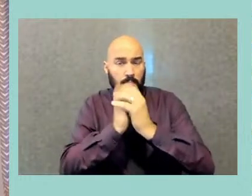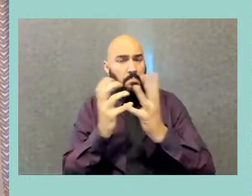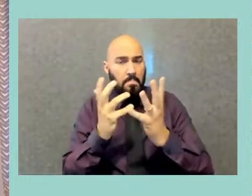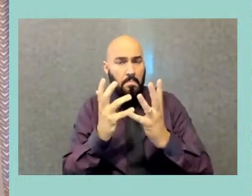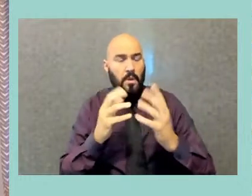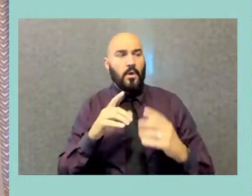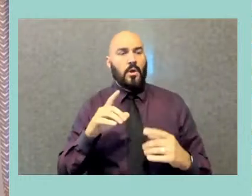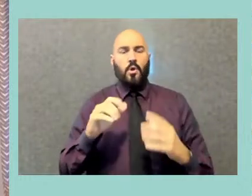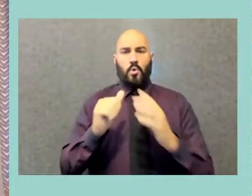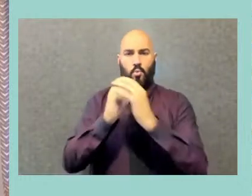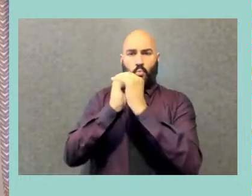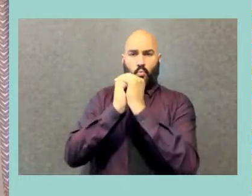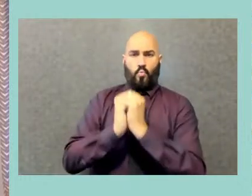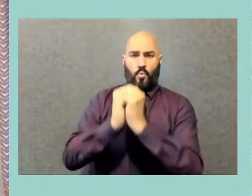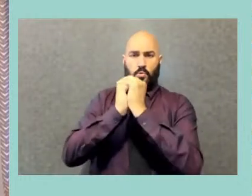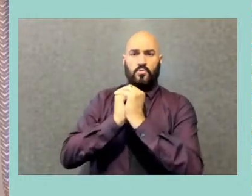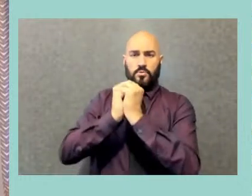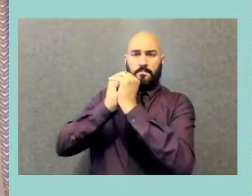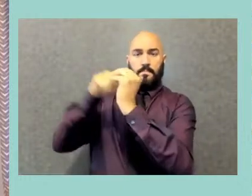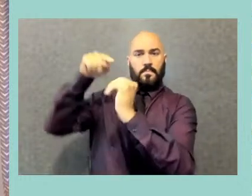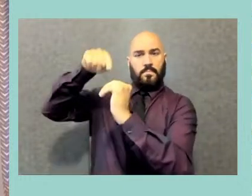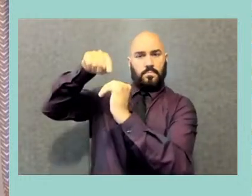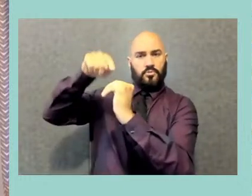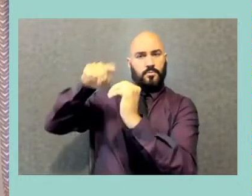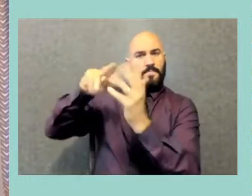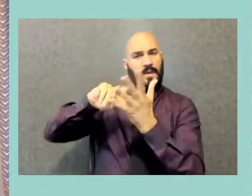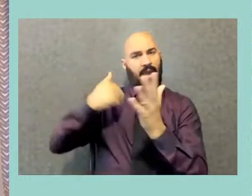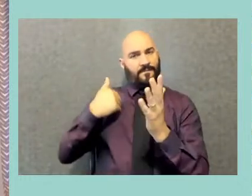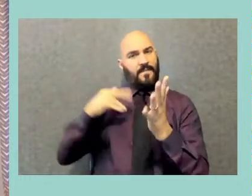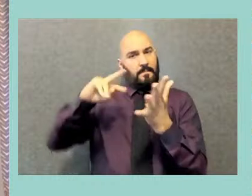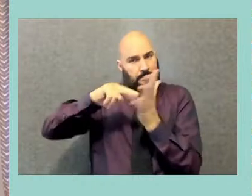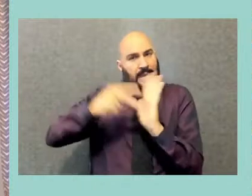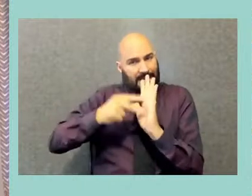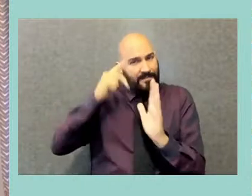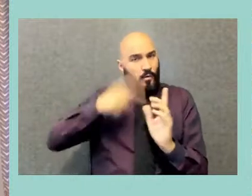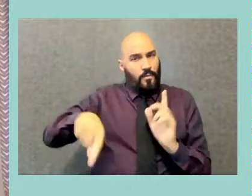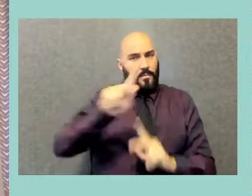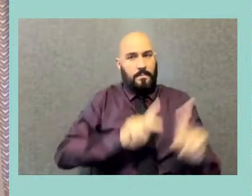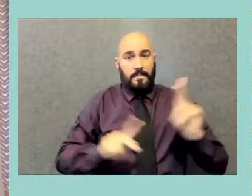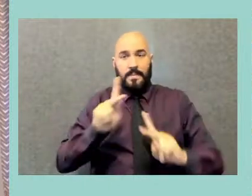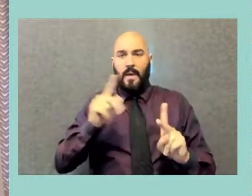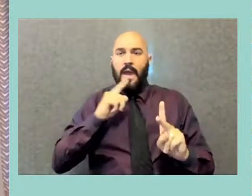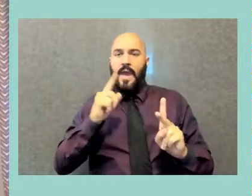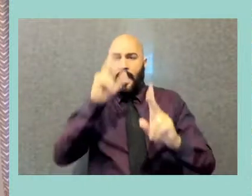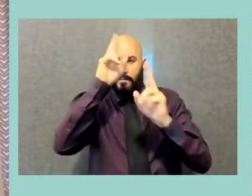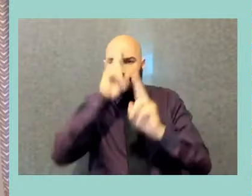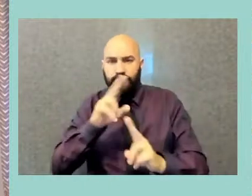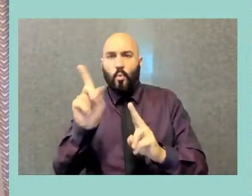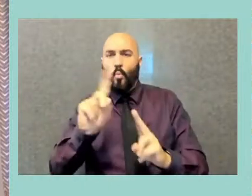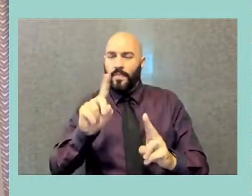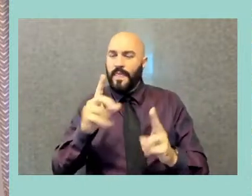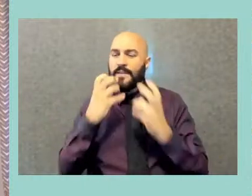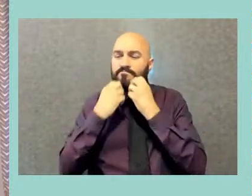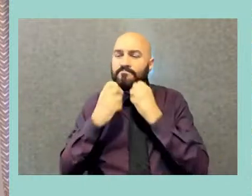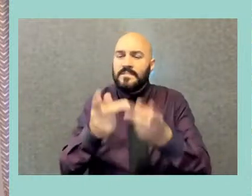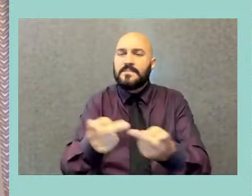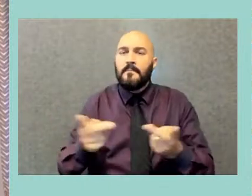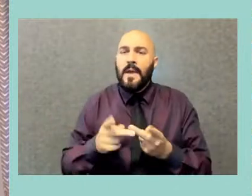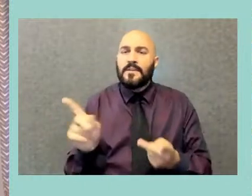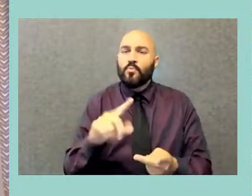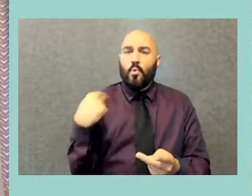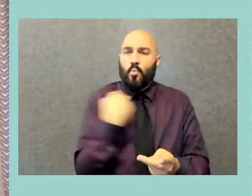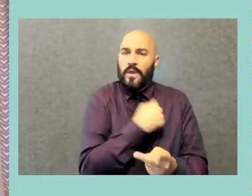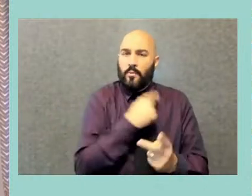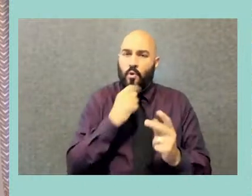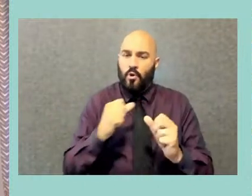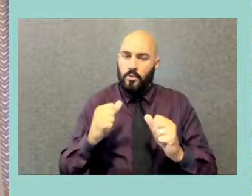the sacred space we were creating. Although I understood how they were asking us to behave and on a surface